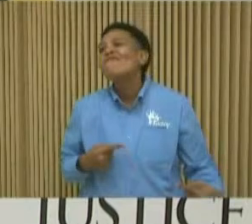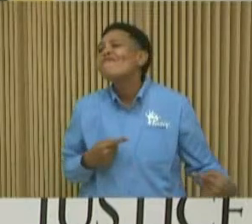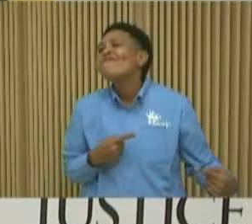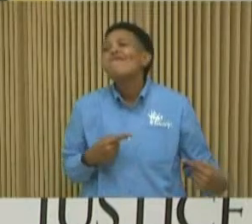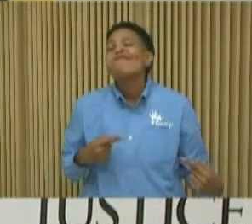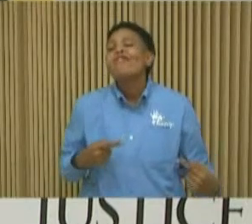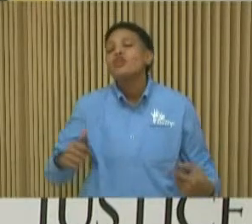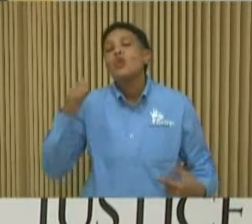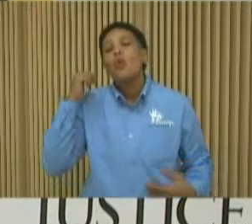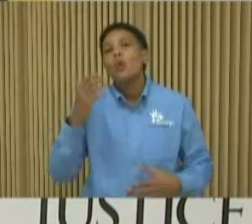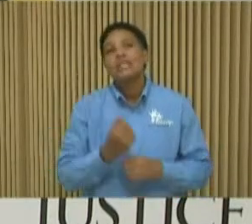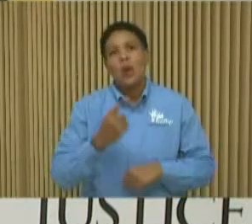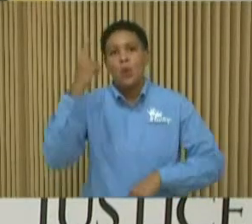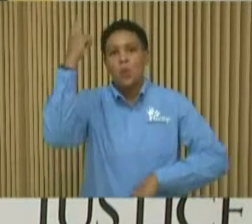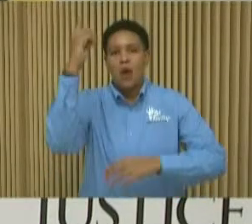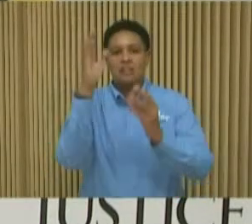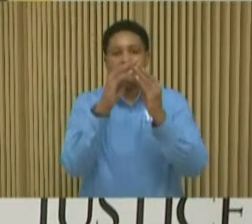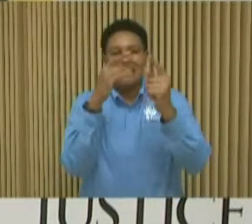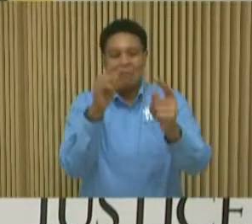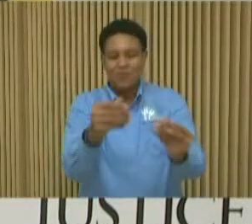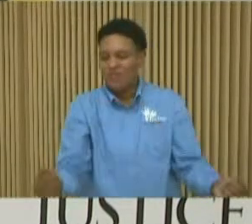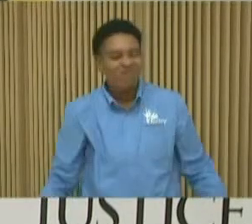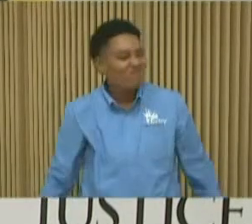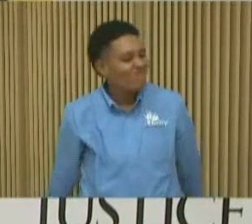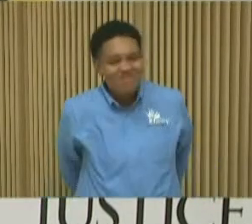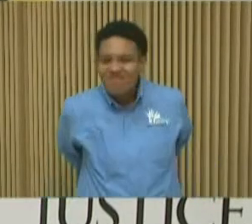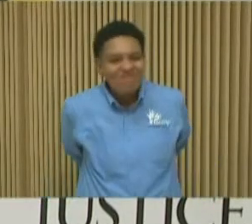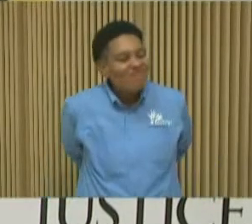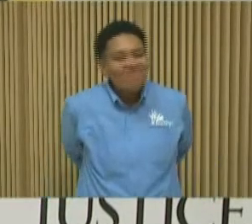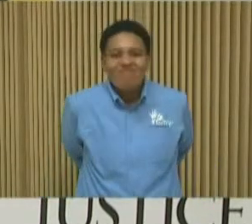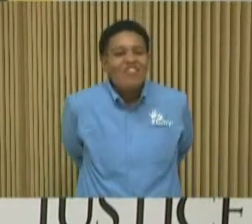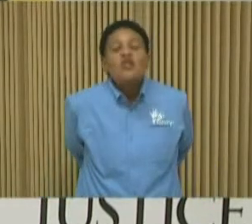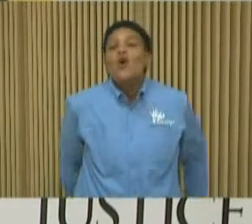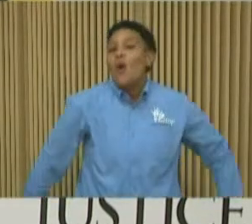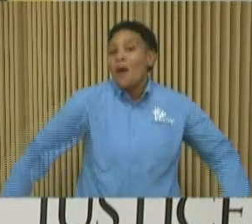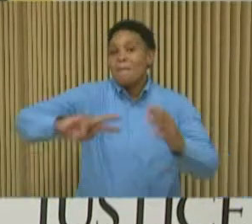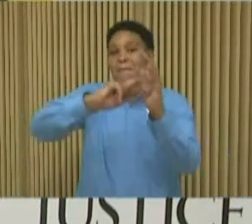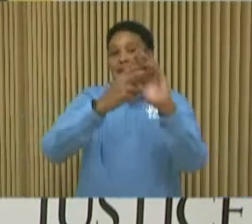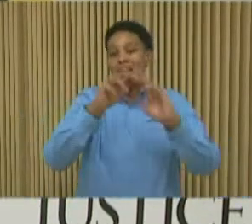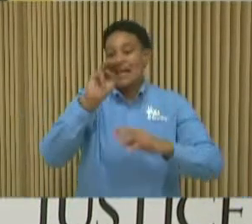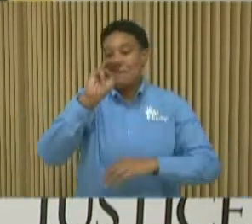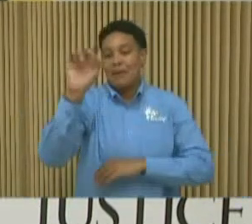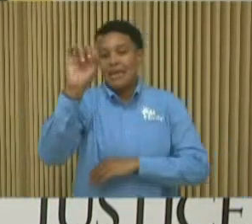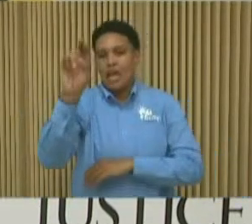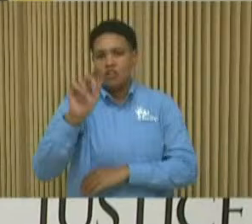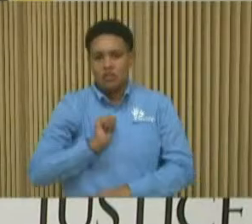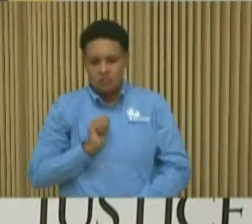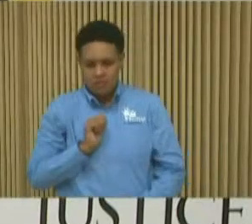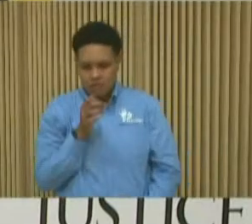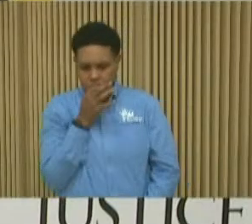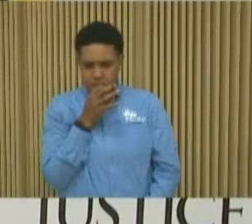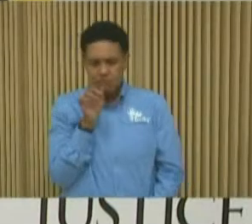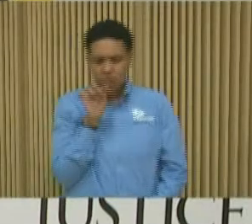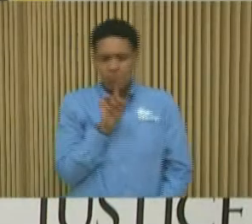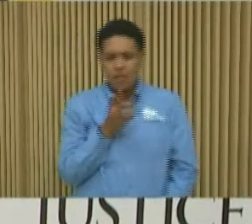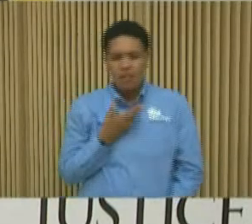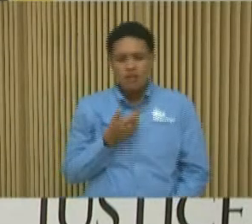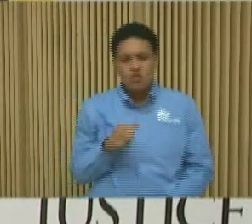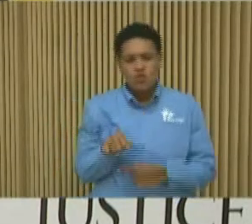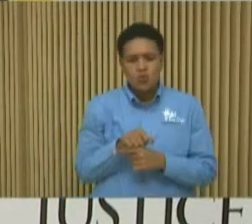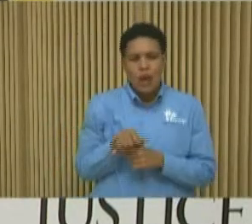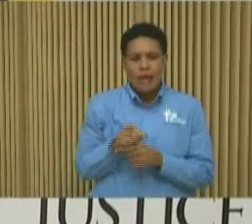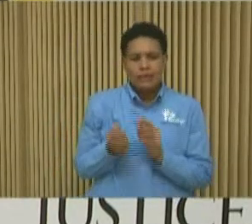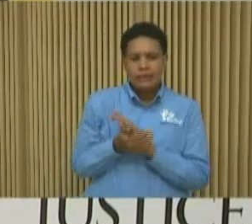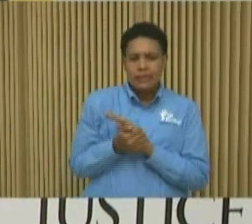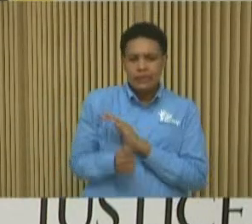not take one session to have it resolved. And so the mediators are trained and skilled